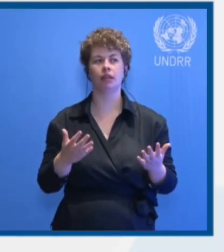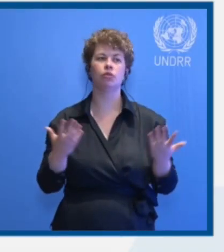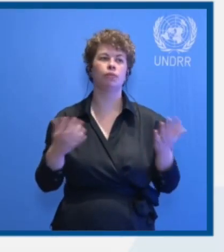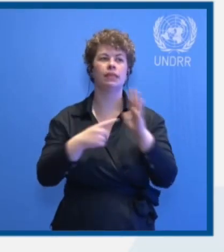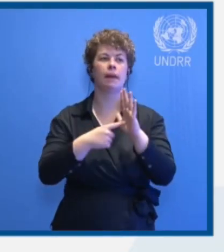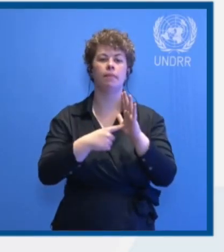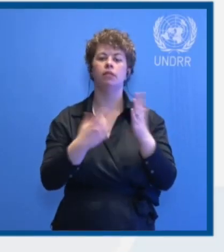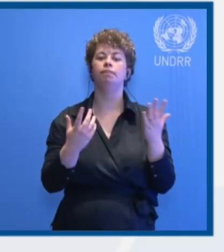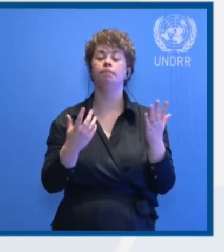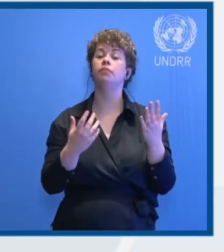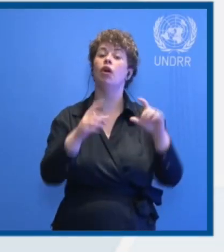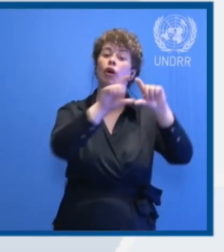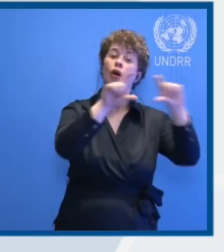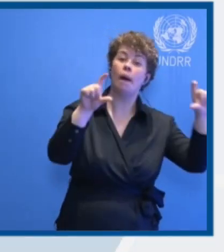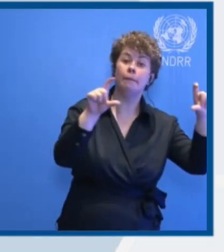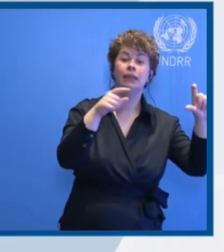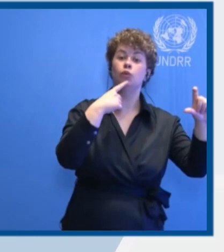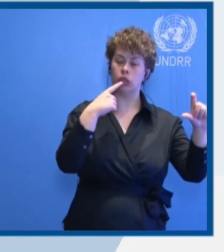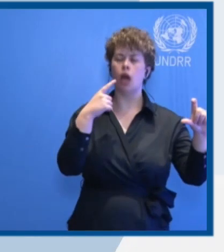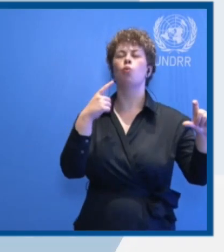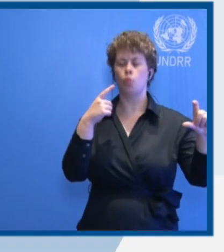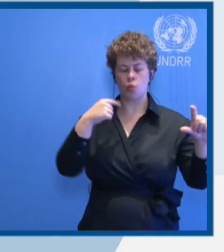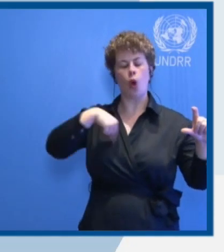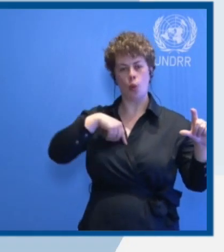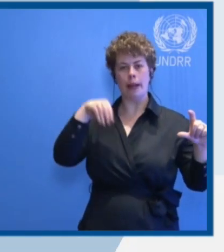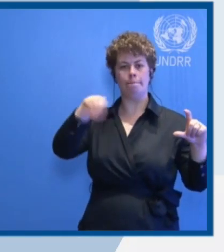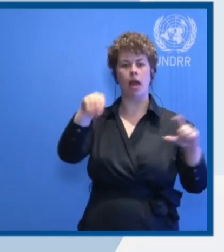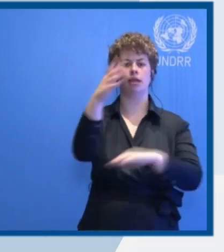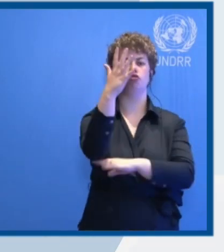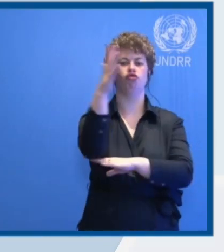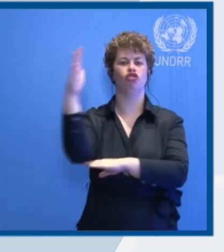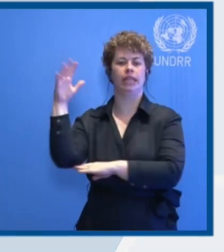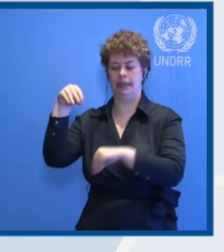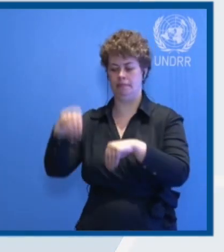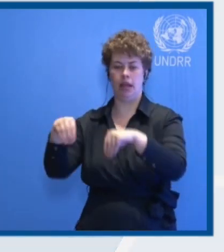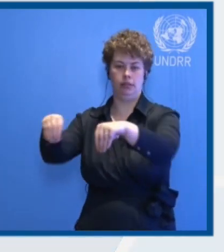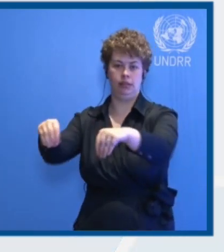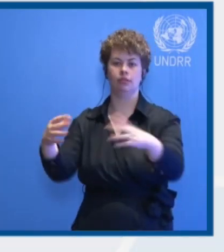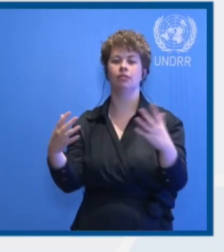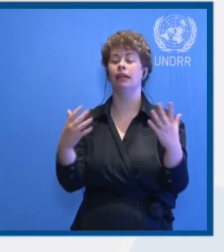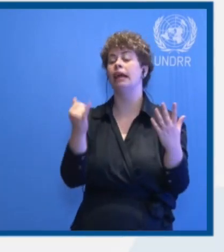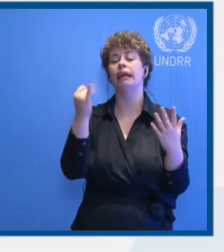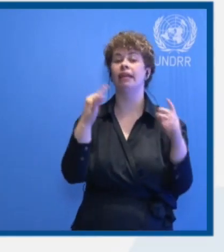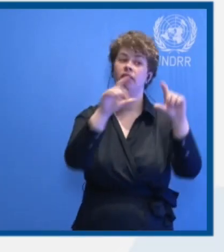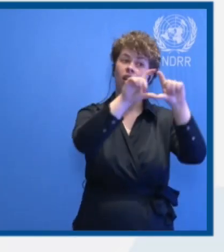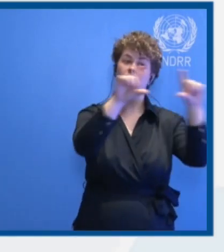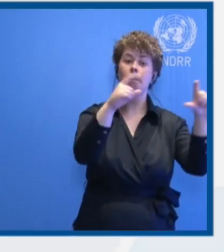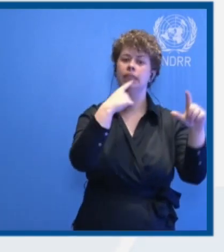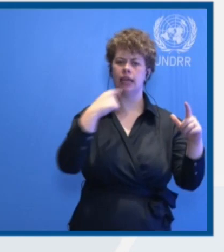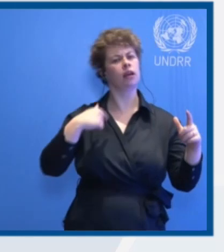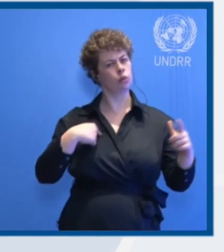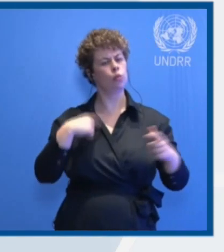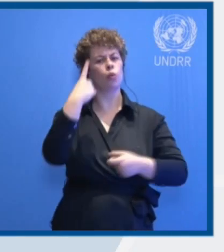trees, investing in trees, right? If we put in 100 million annually in street